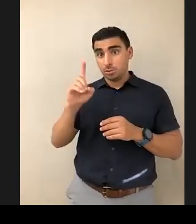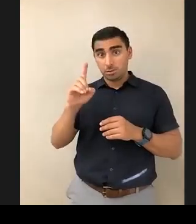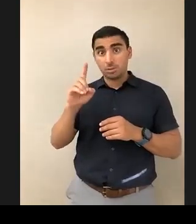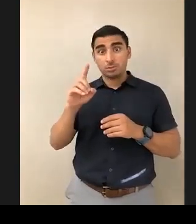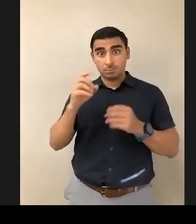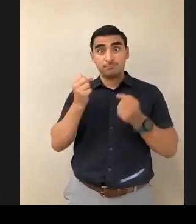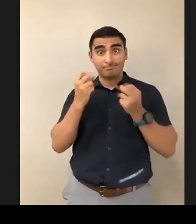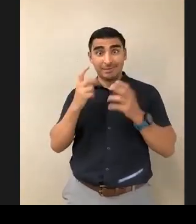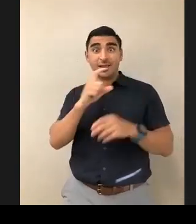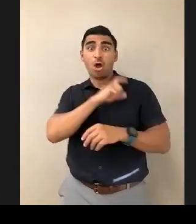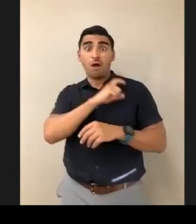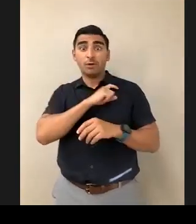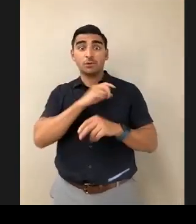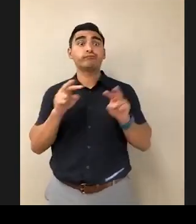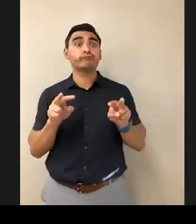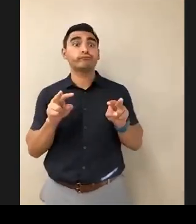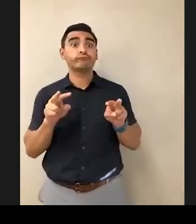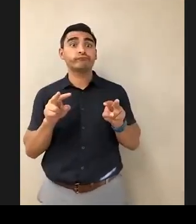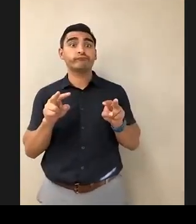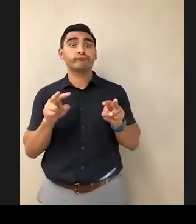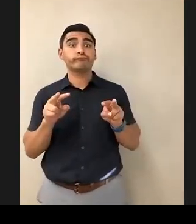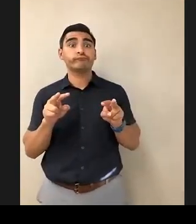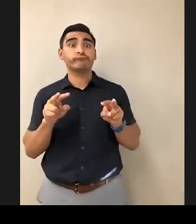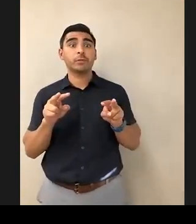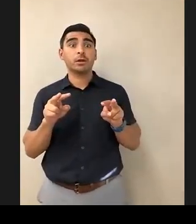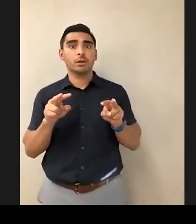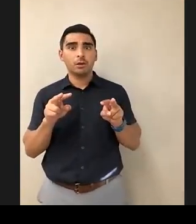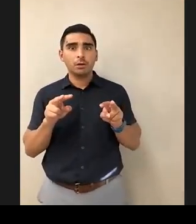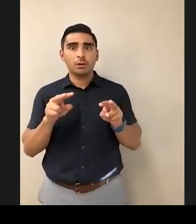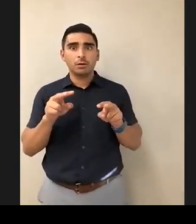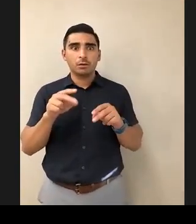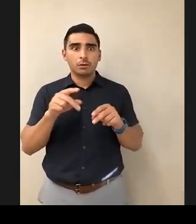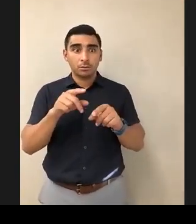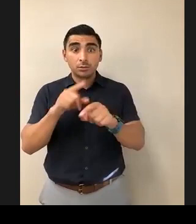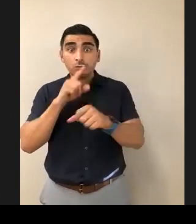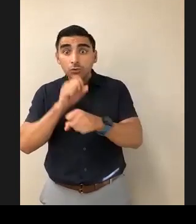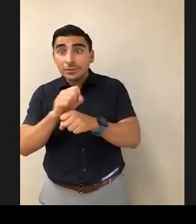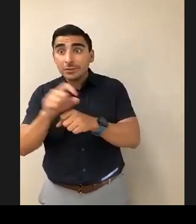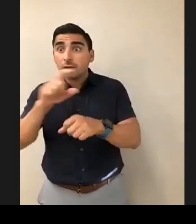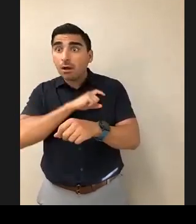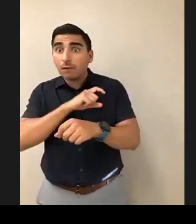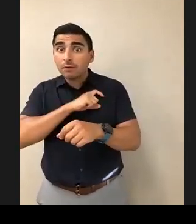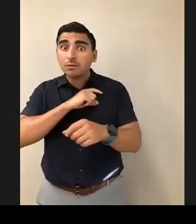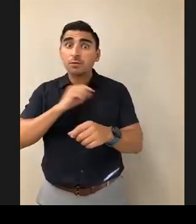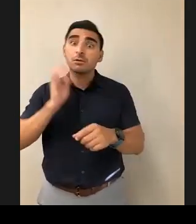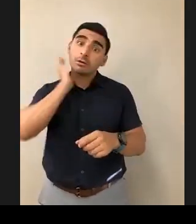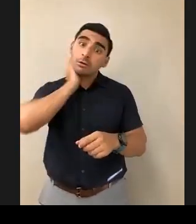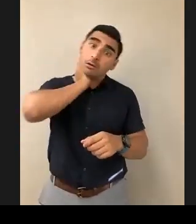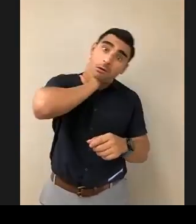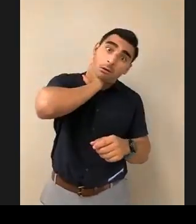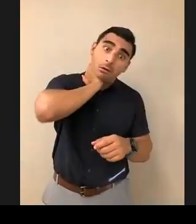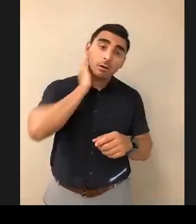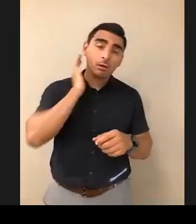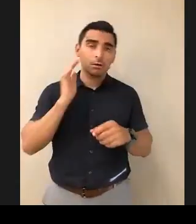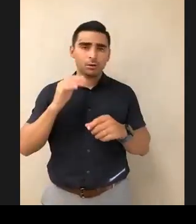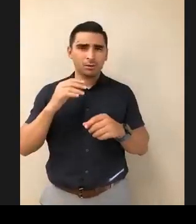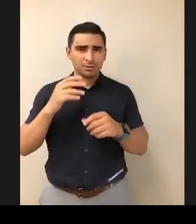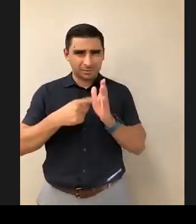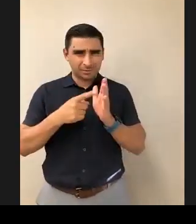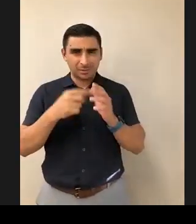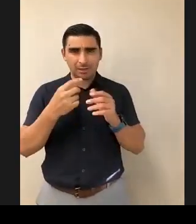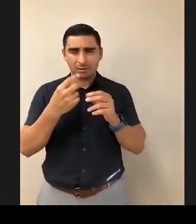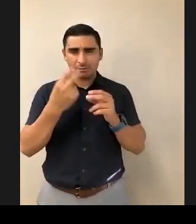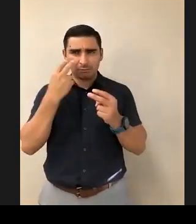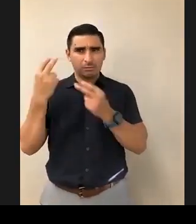as we are with George Chauvin, who actually had his, you know, knee on the neck of George Floyd. I mean, when I go back and watch that video, and I'm just like, what